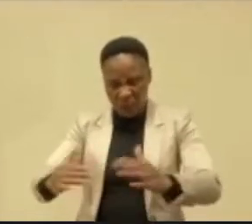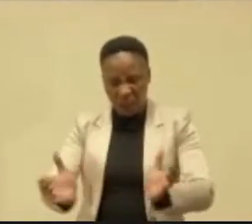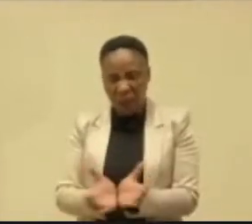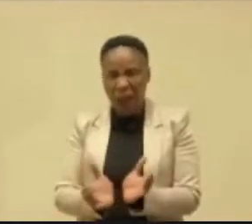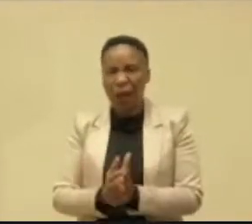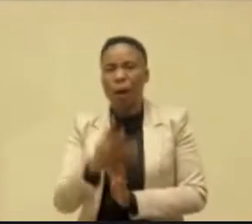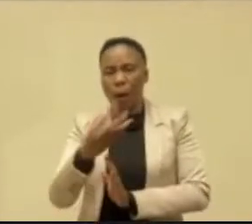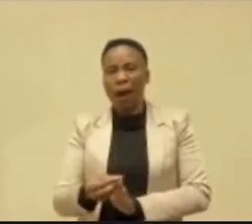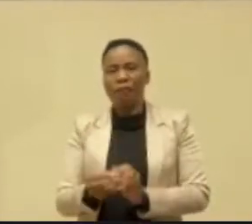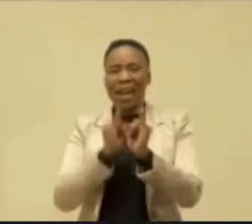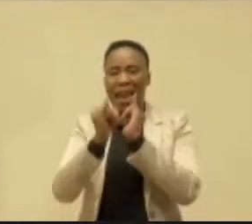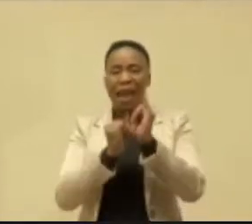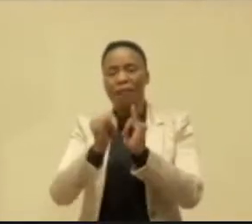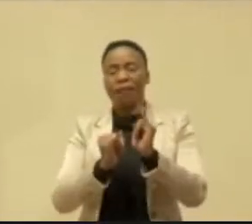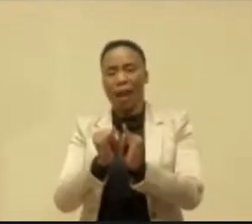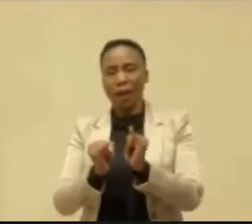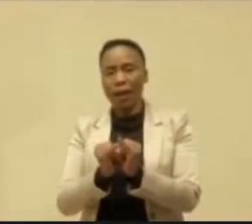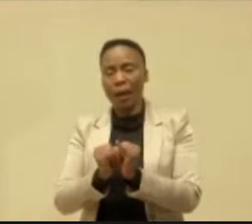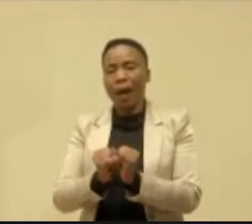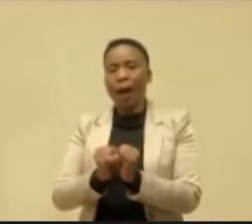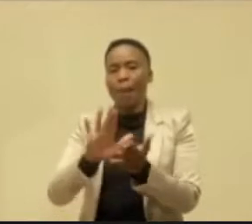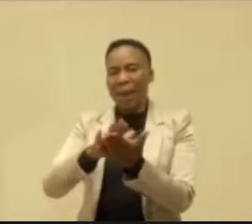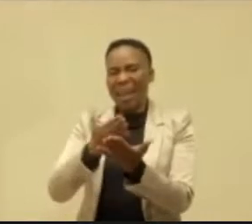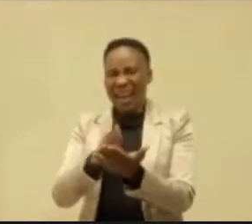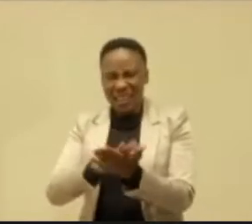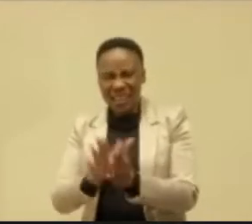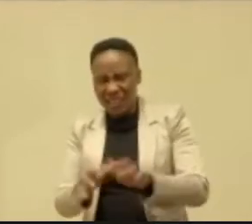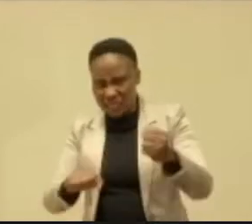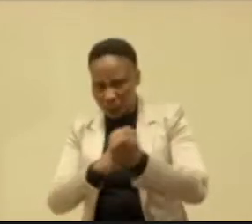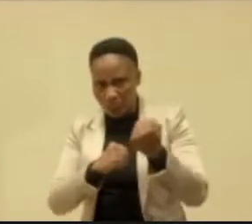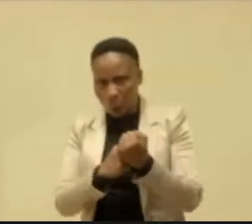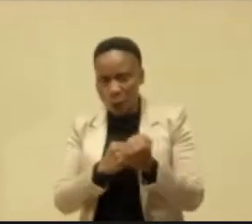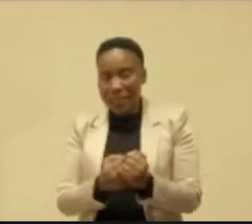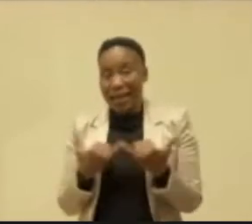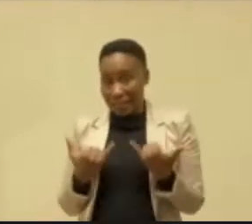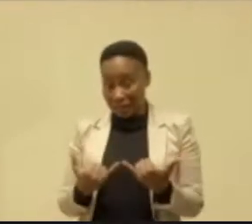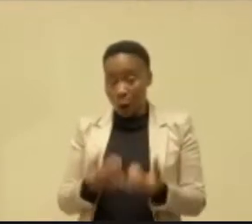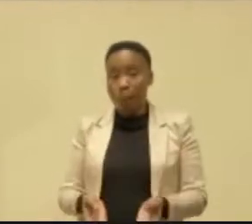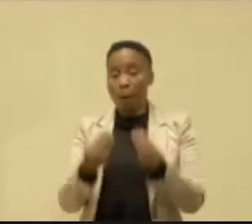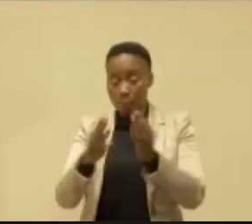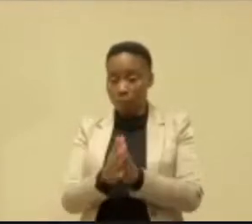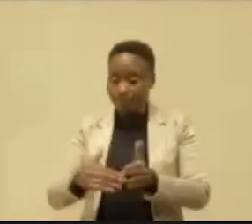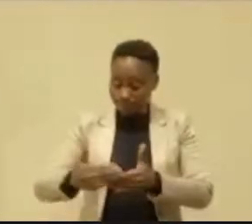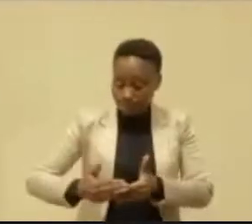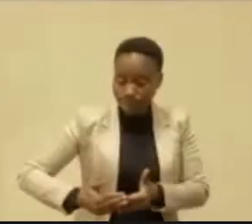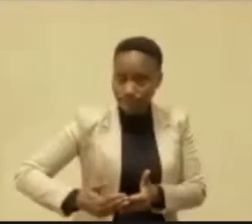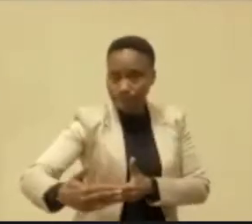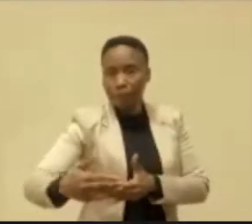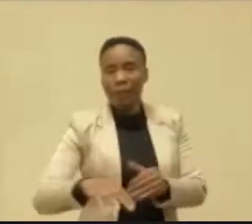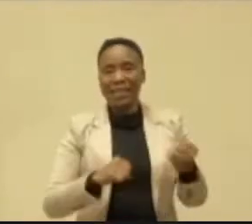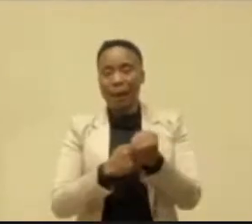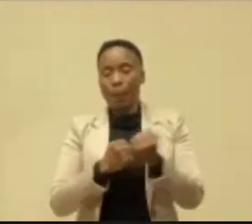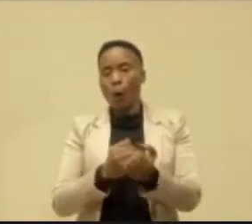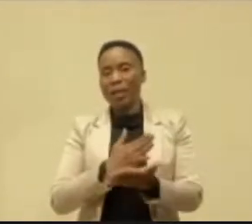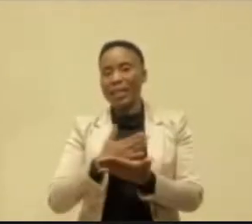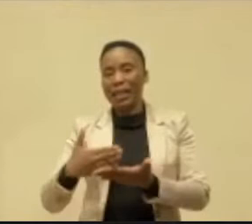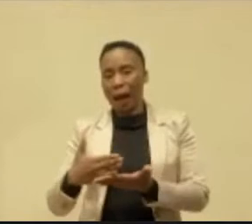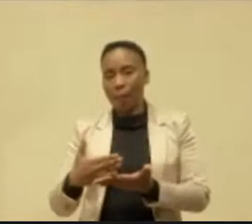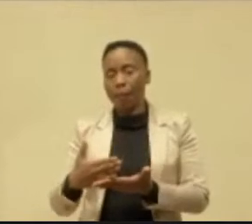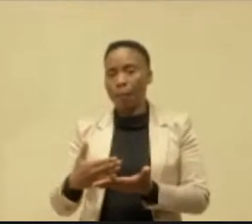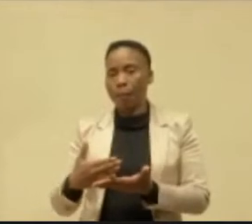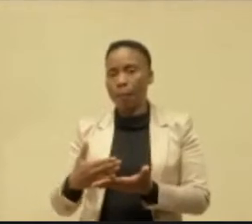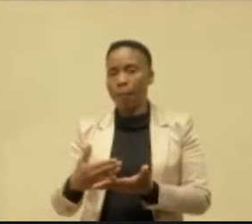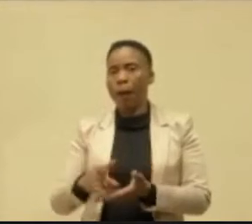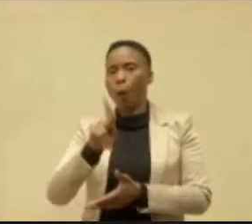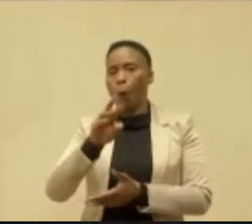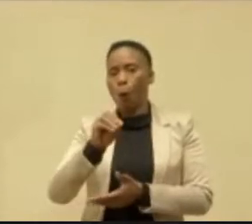11 bakeries that have been supported or that are currently even receiving continued support some are in there's one in